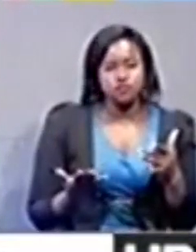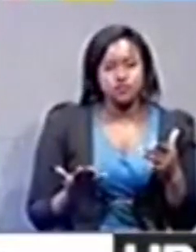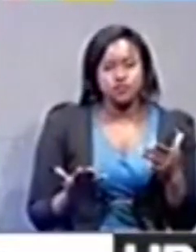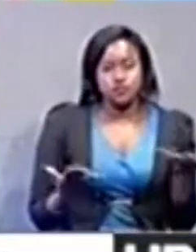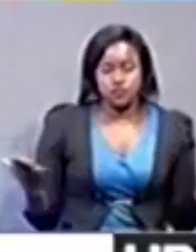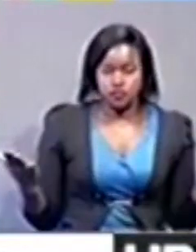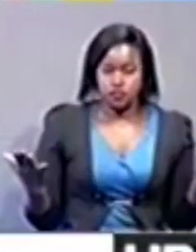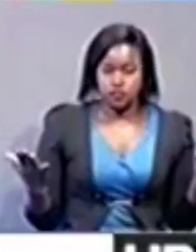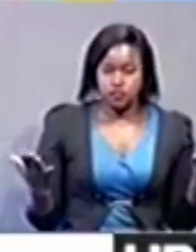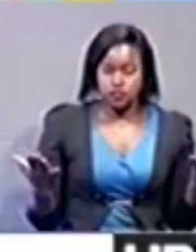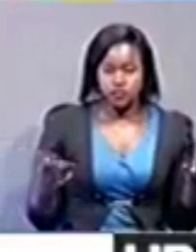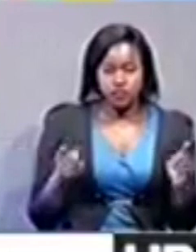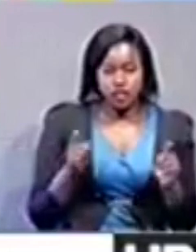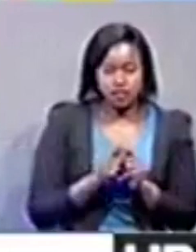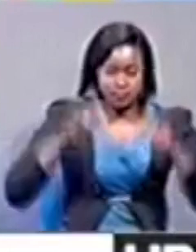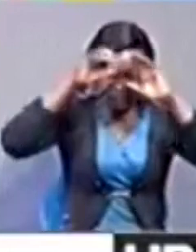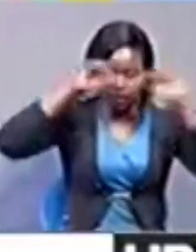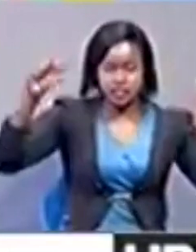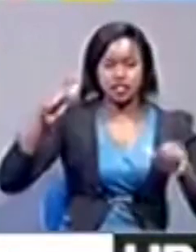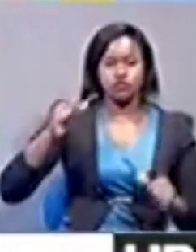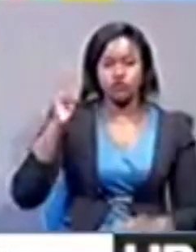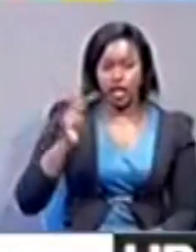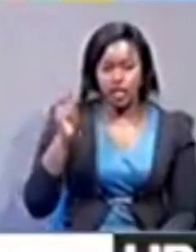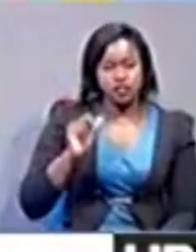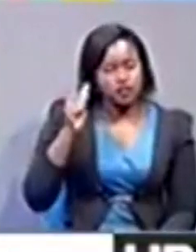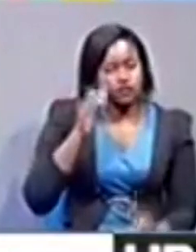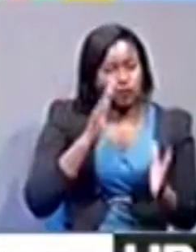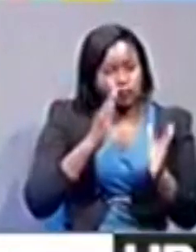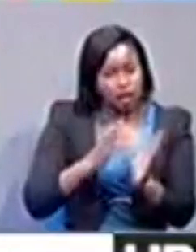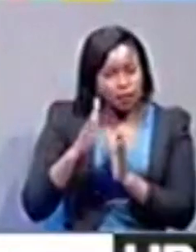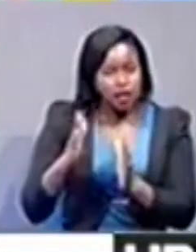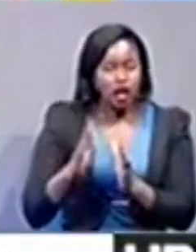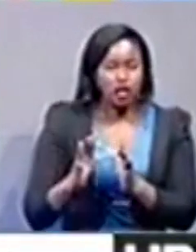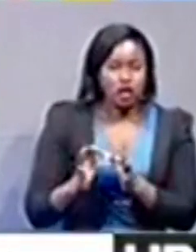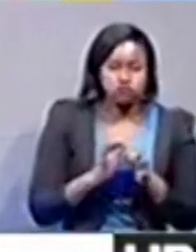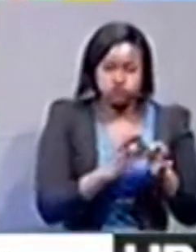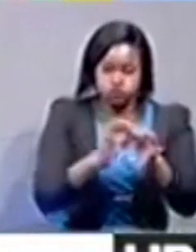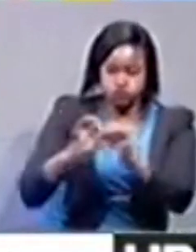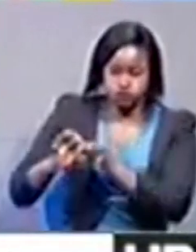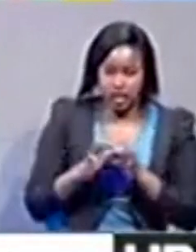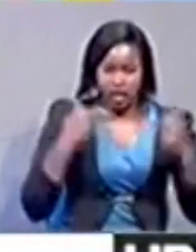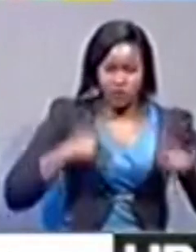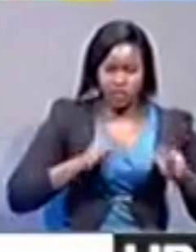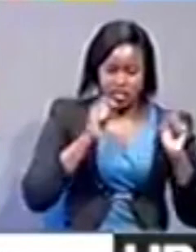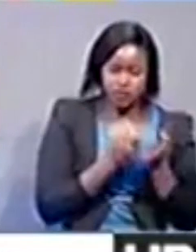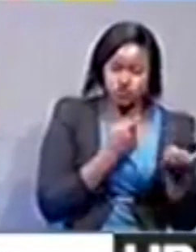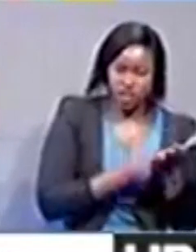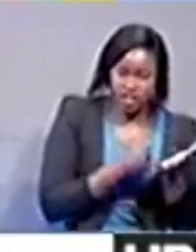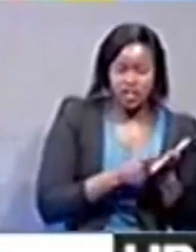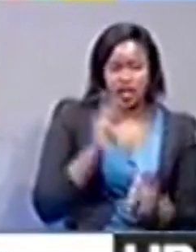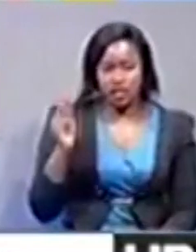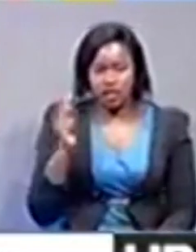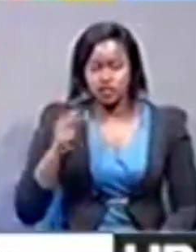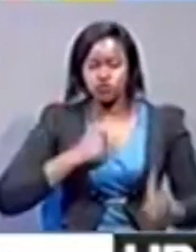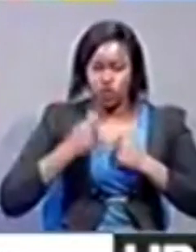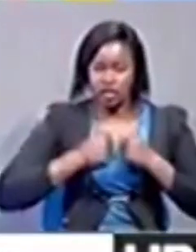is His Excellency Kenyatta's plan of joint regional health teams of Uganda, Kenya, Rwanda,